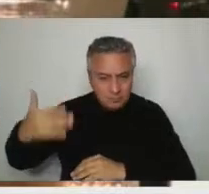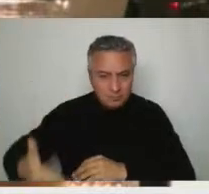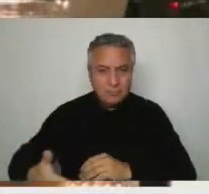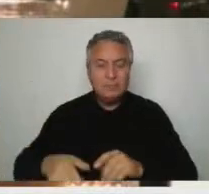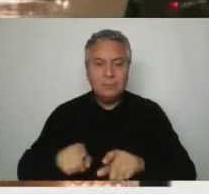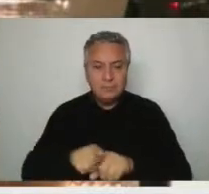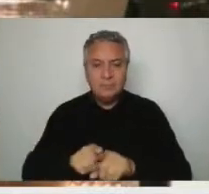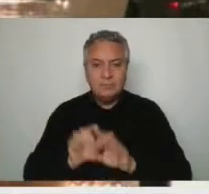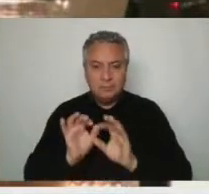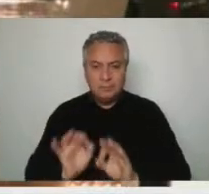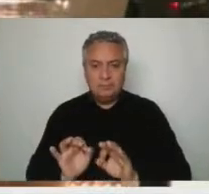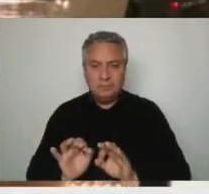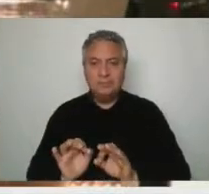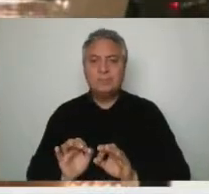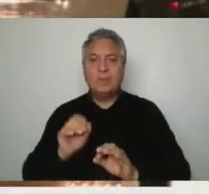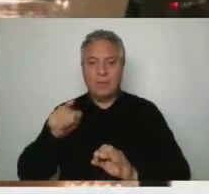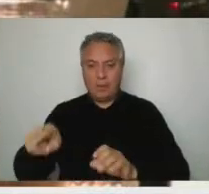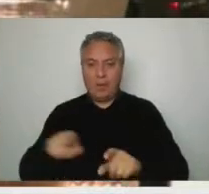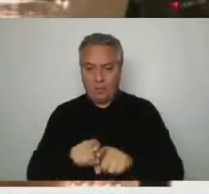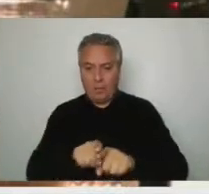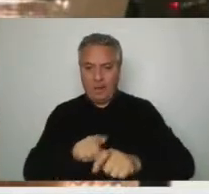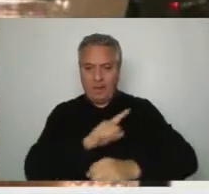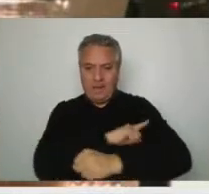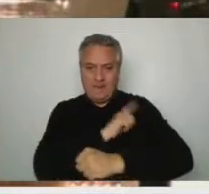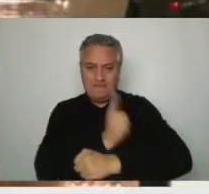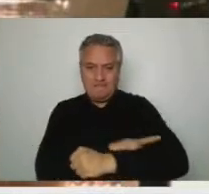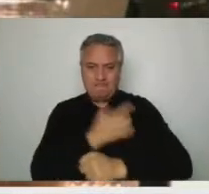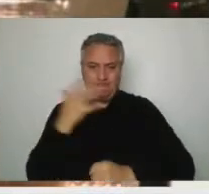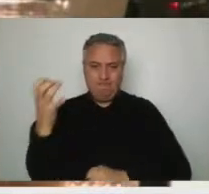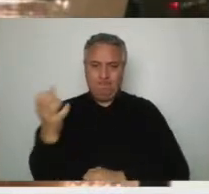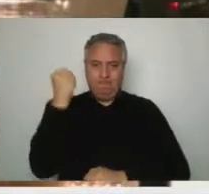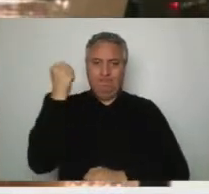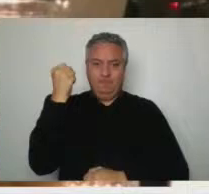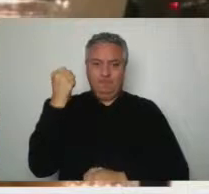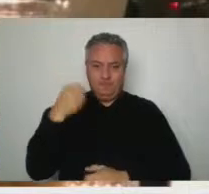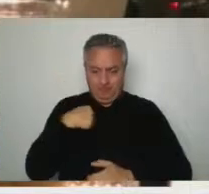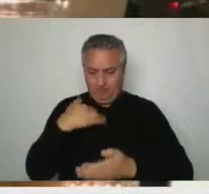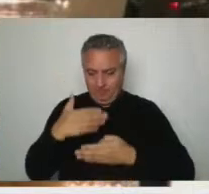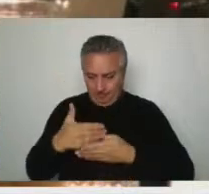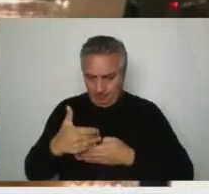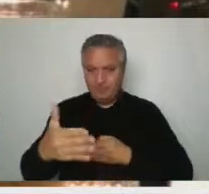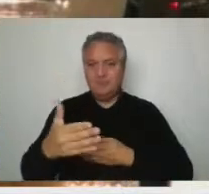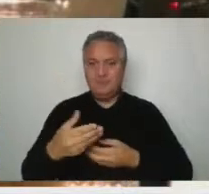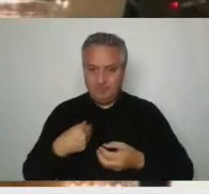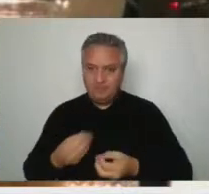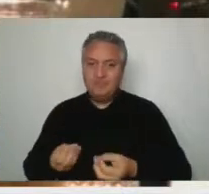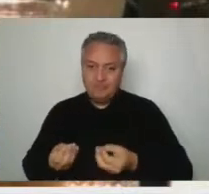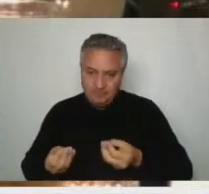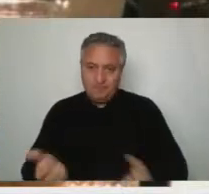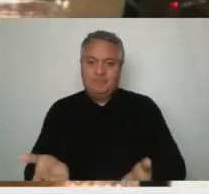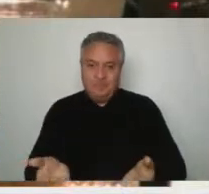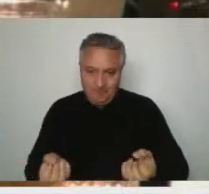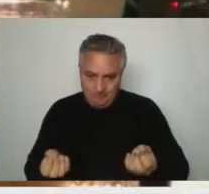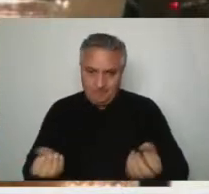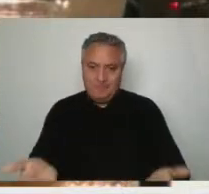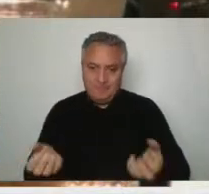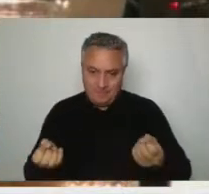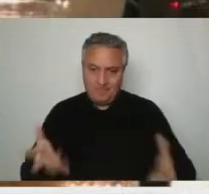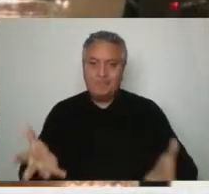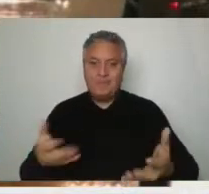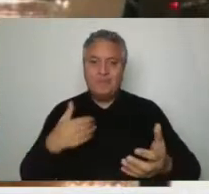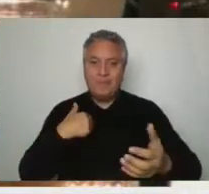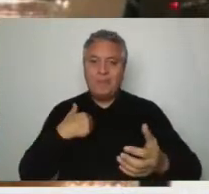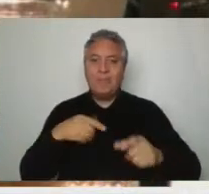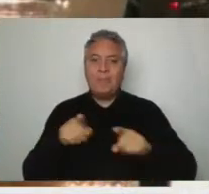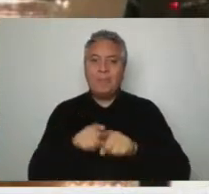achieved because on a certain day, powerful people say, okay, from now on, we're going to be good people and we will be generous